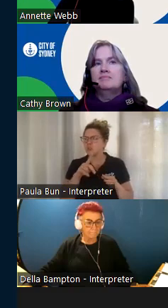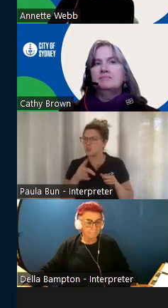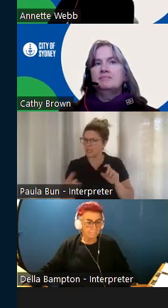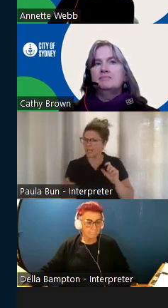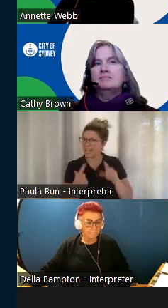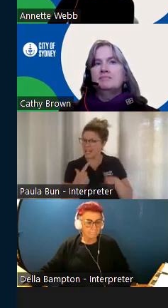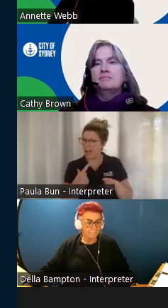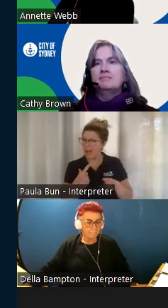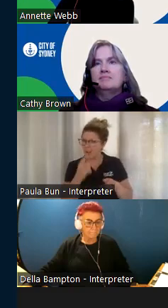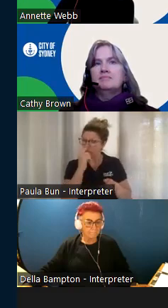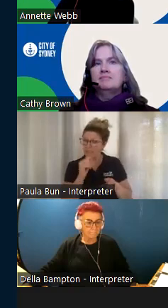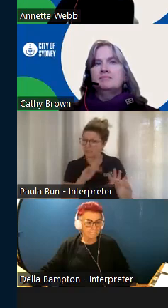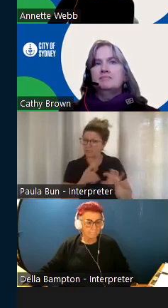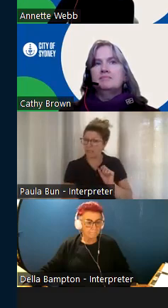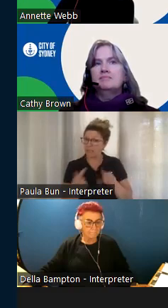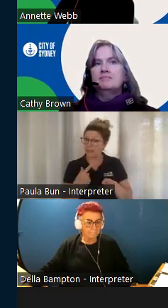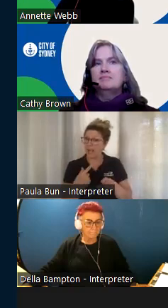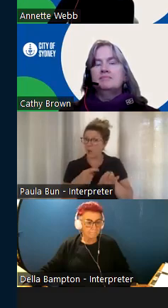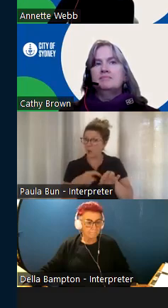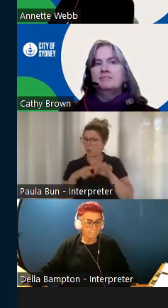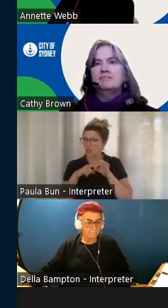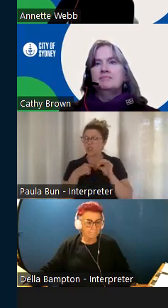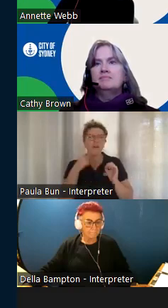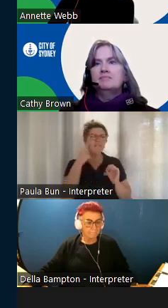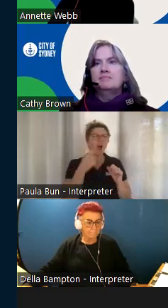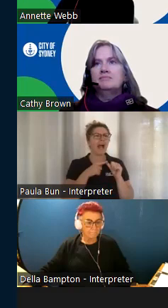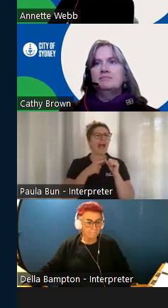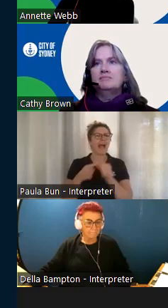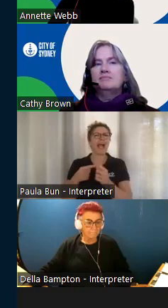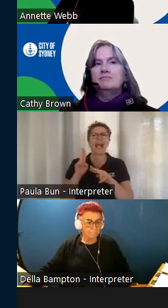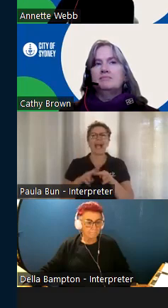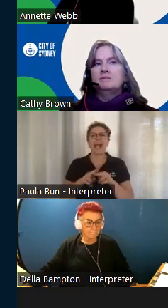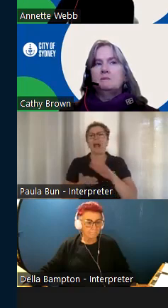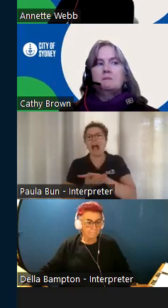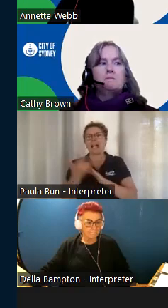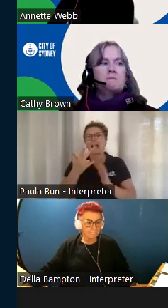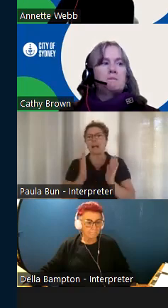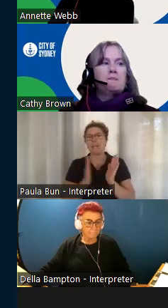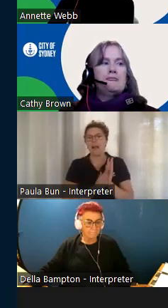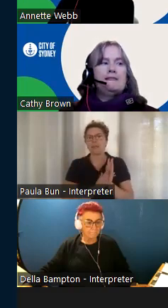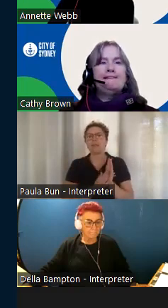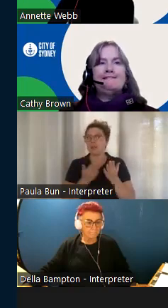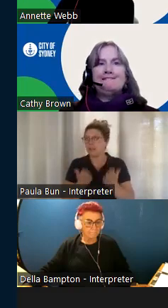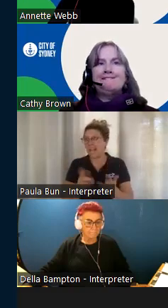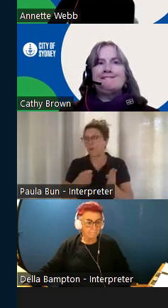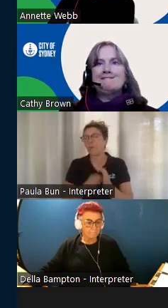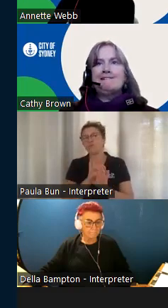Creative City email address with that question, I can find out some more detail and get back to